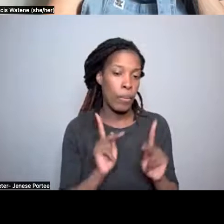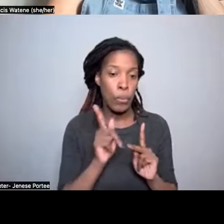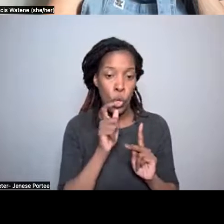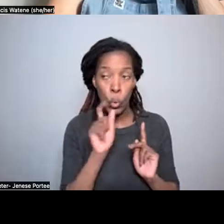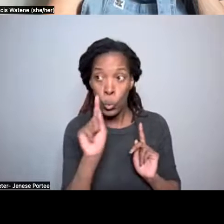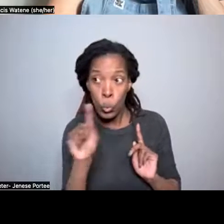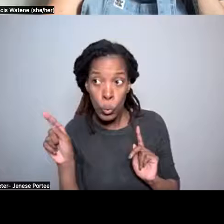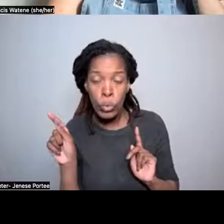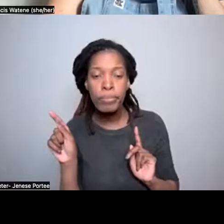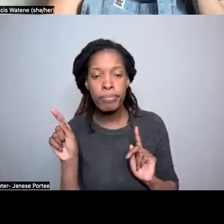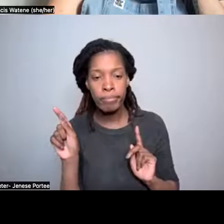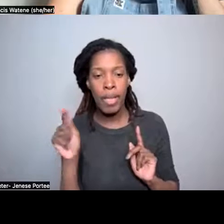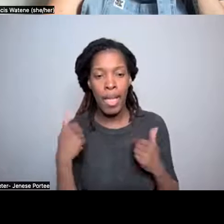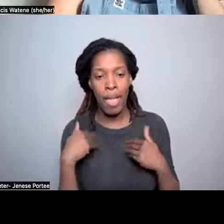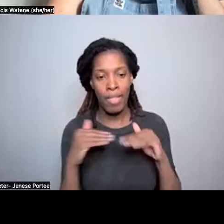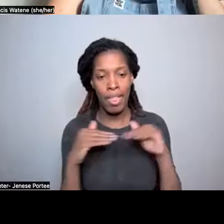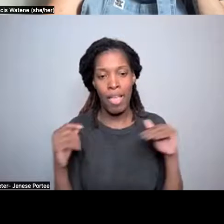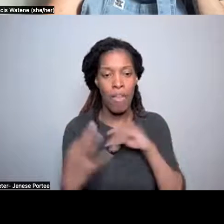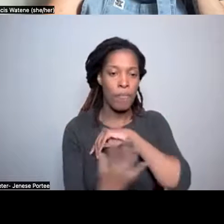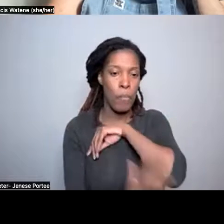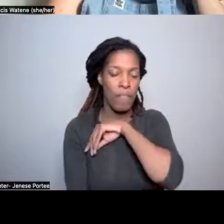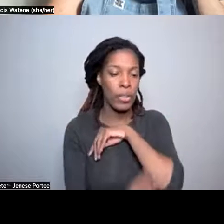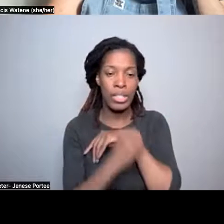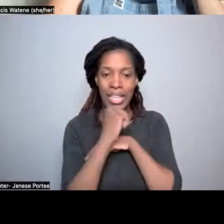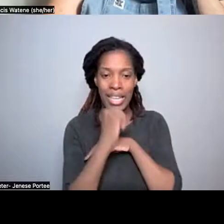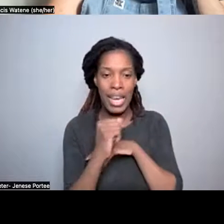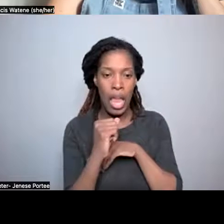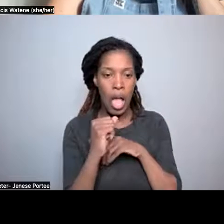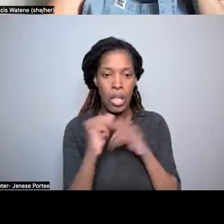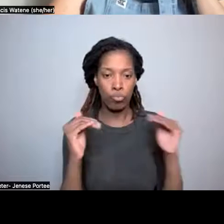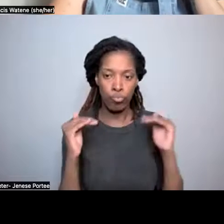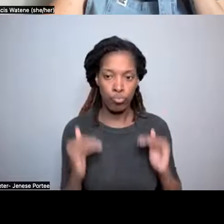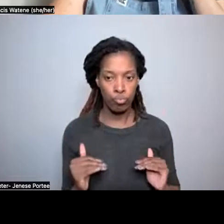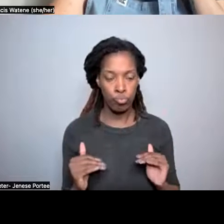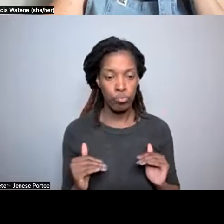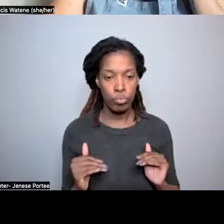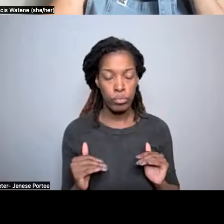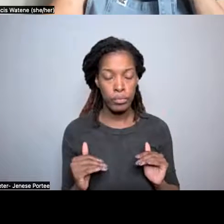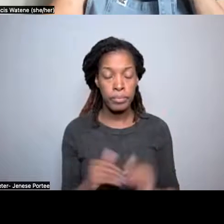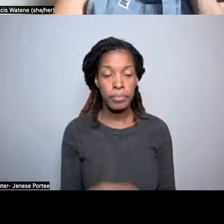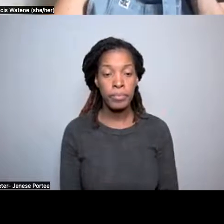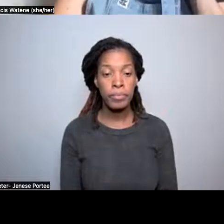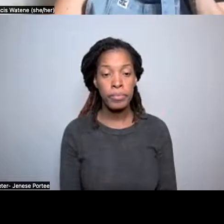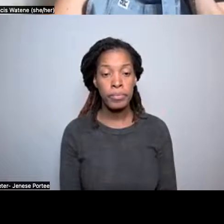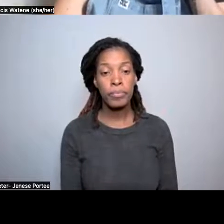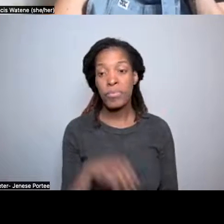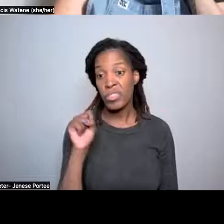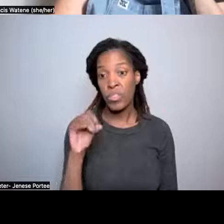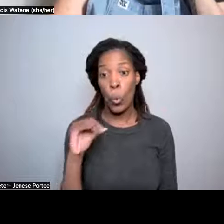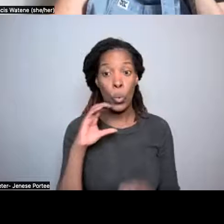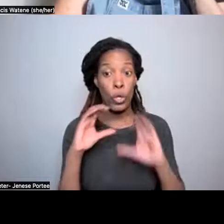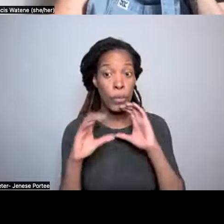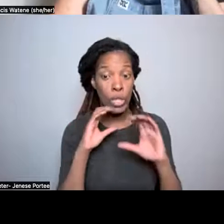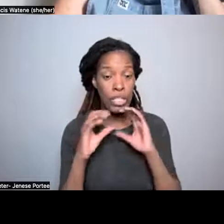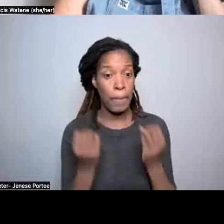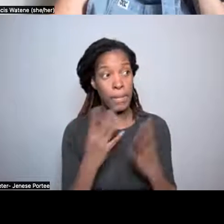who their level of poverty is not all that overwhelming. So even communication, many of